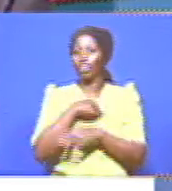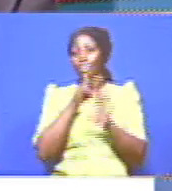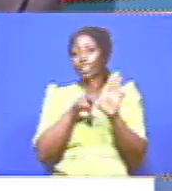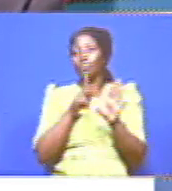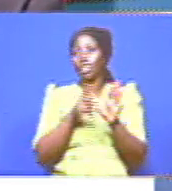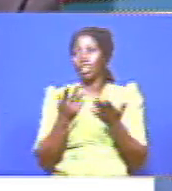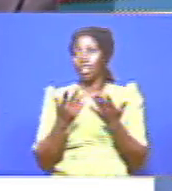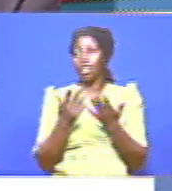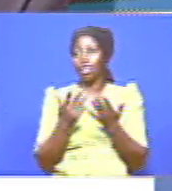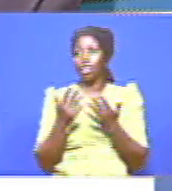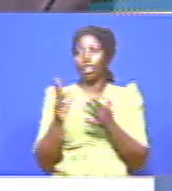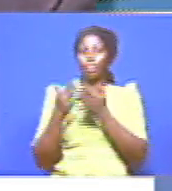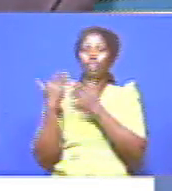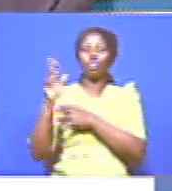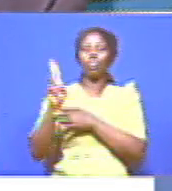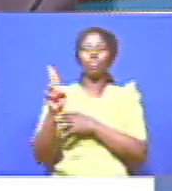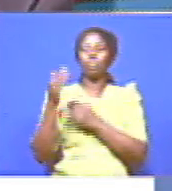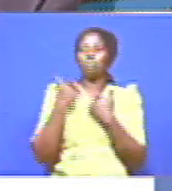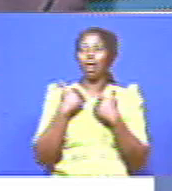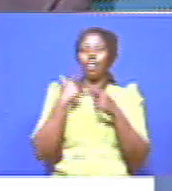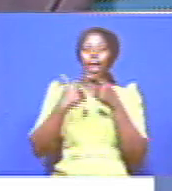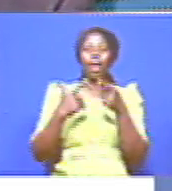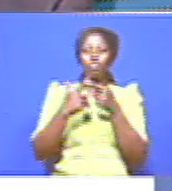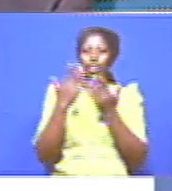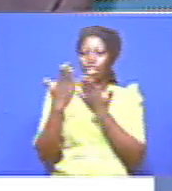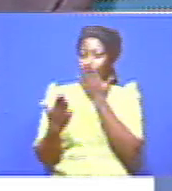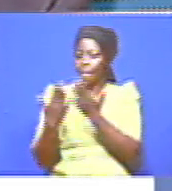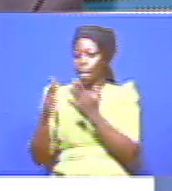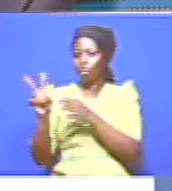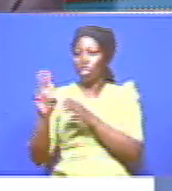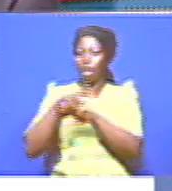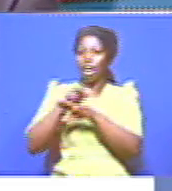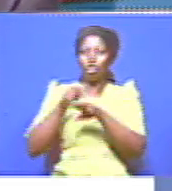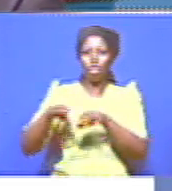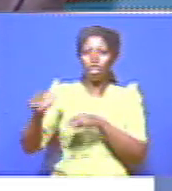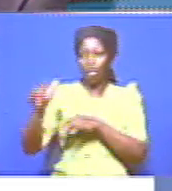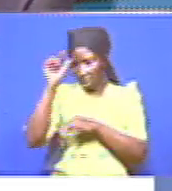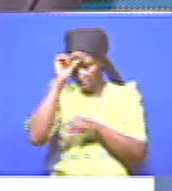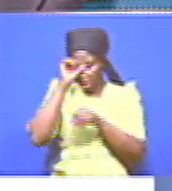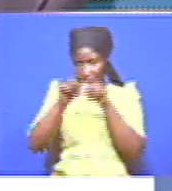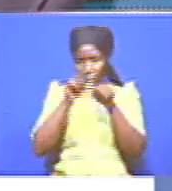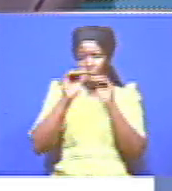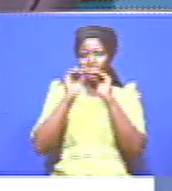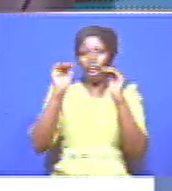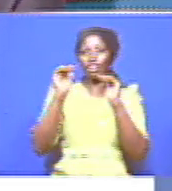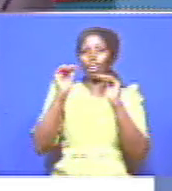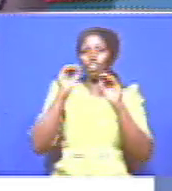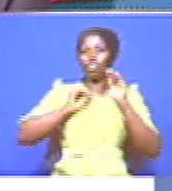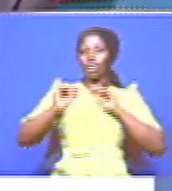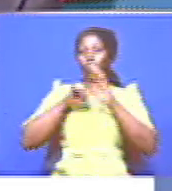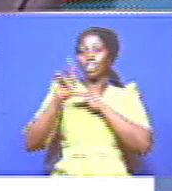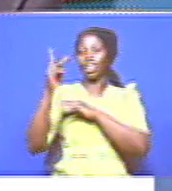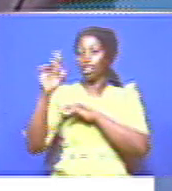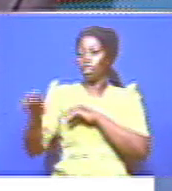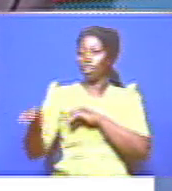hold annual survey, both at the national and the county governments, about the level of corruption in Kenya. And we found